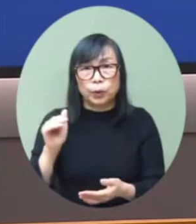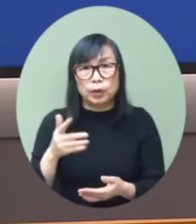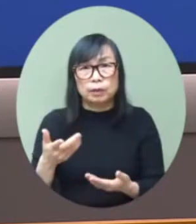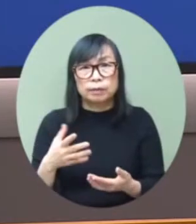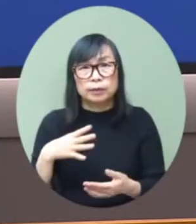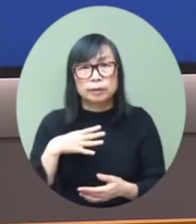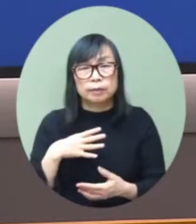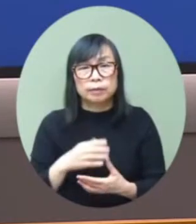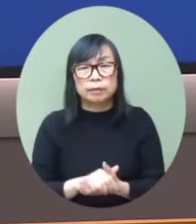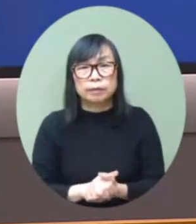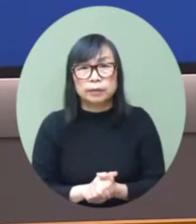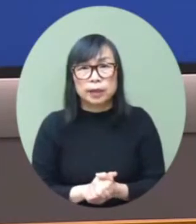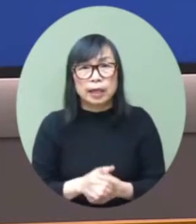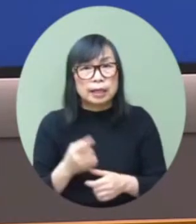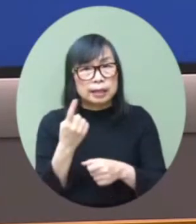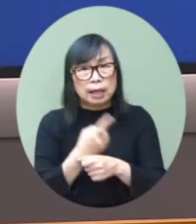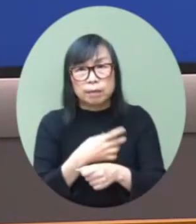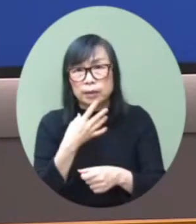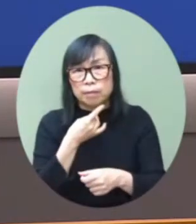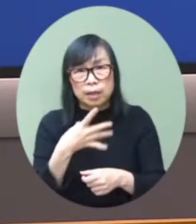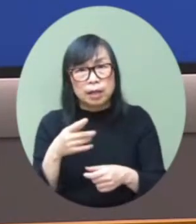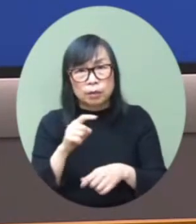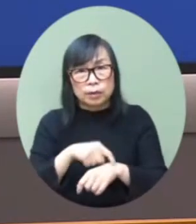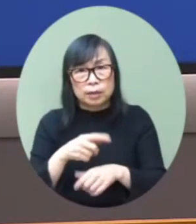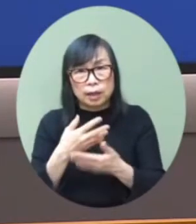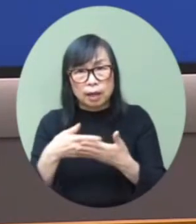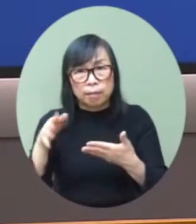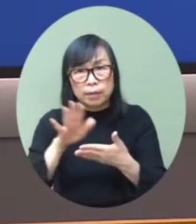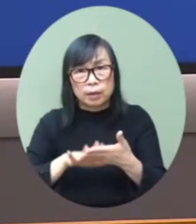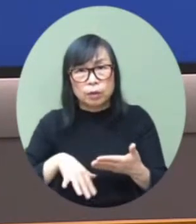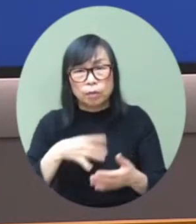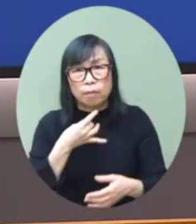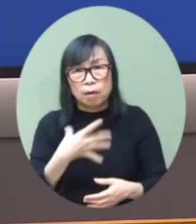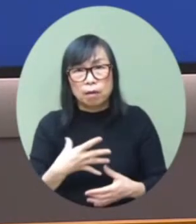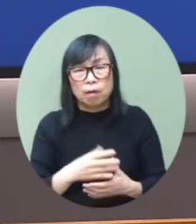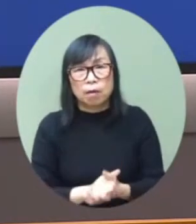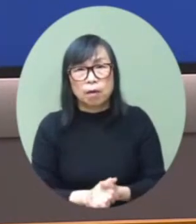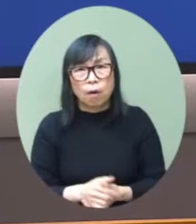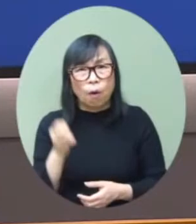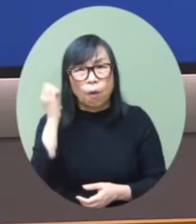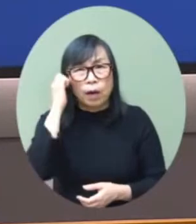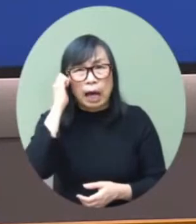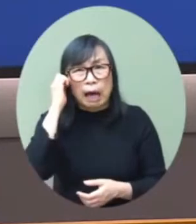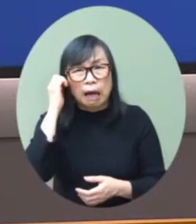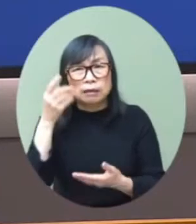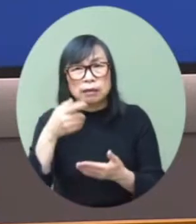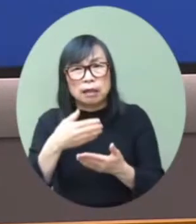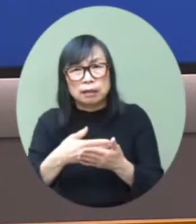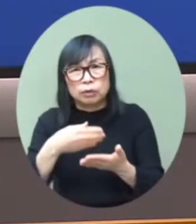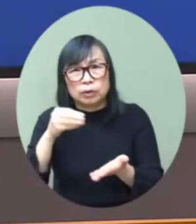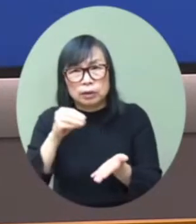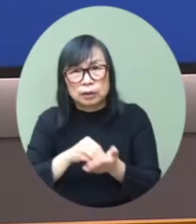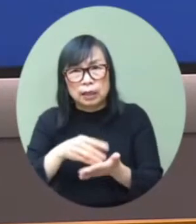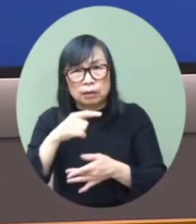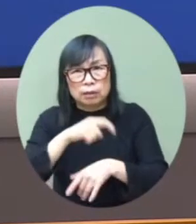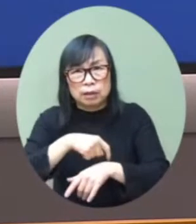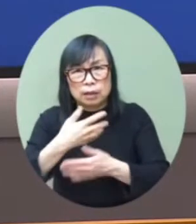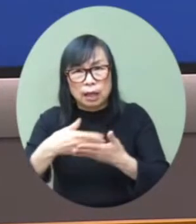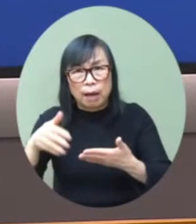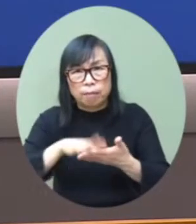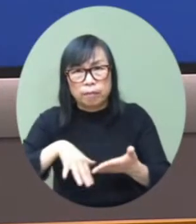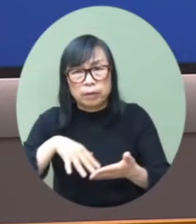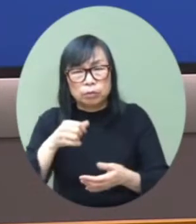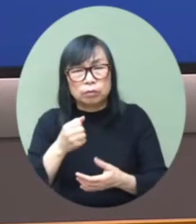have a timetable yet. It's not easy to predetermine a timetable, in the same way that I don't know how